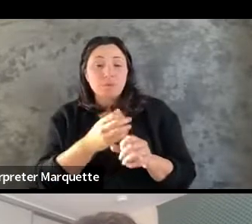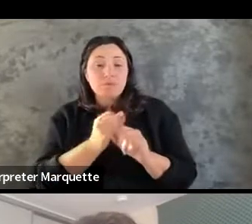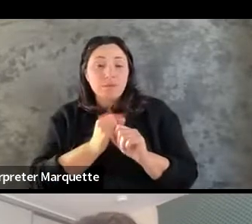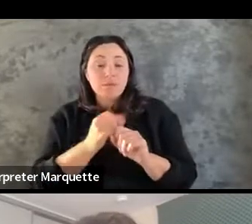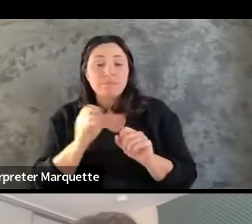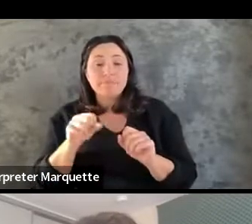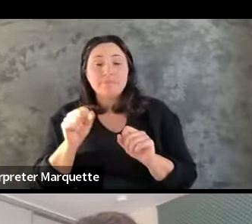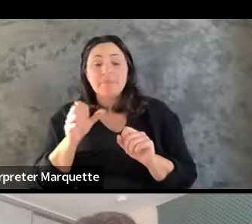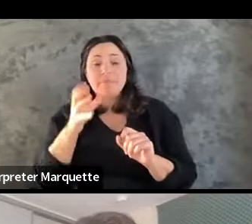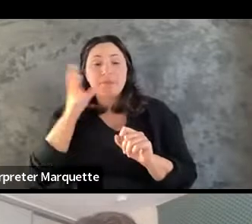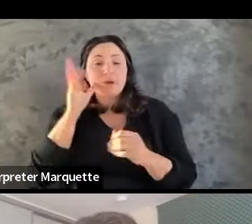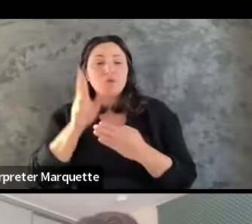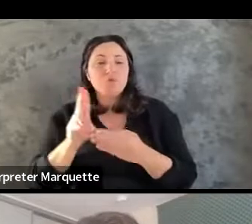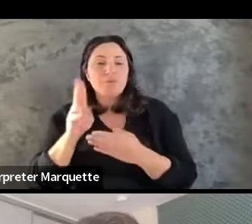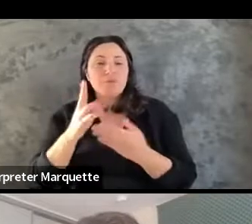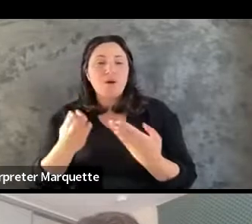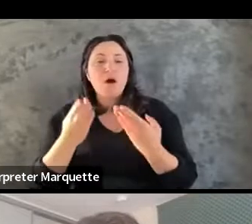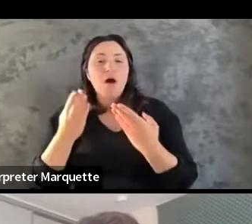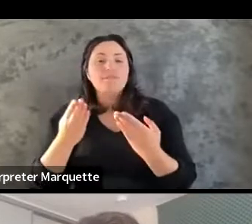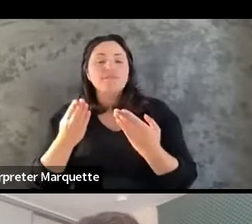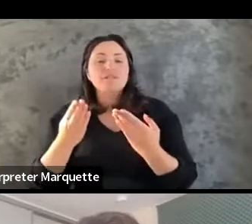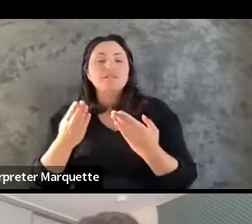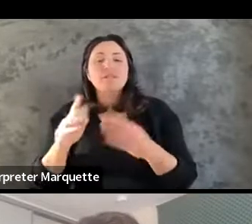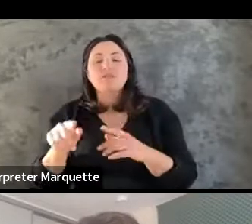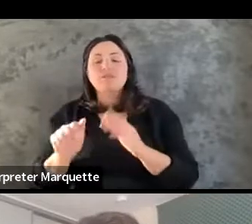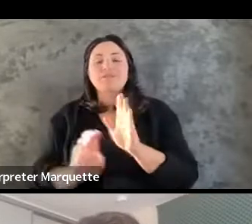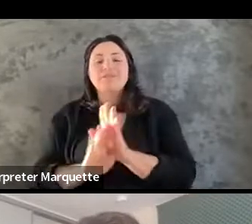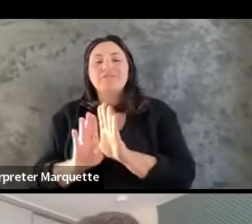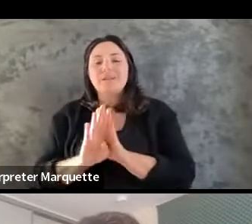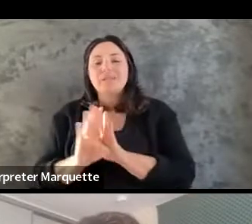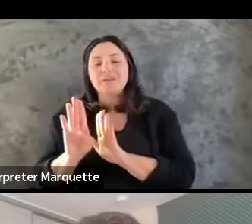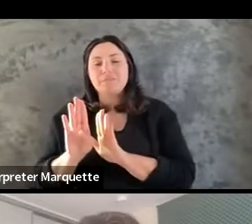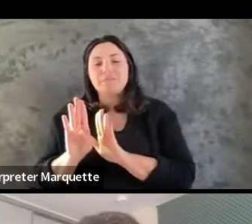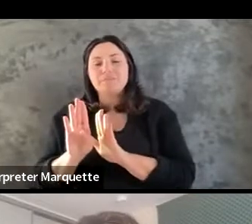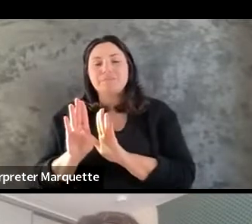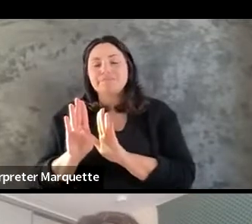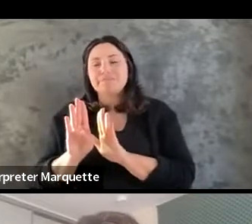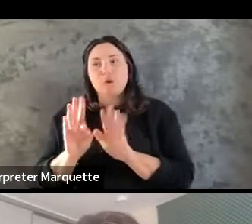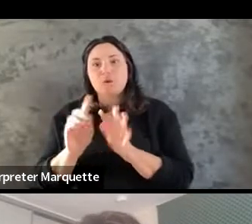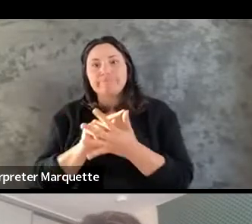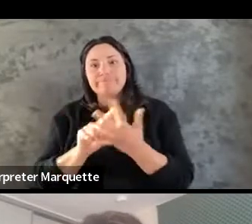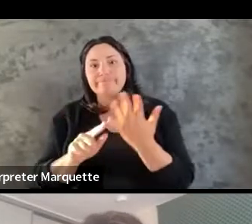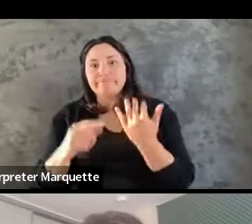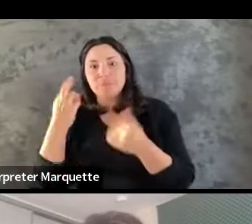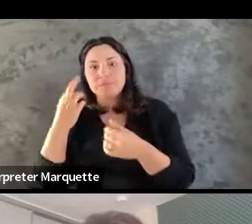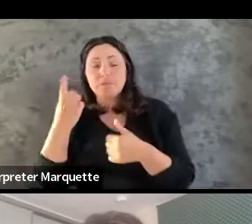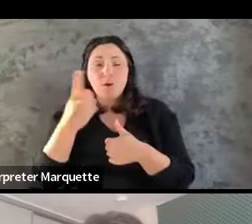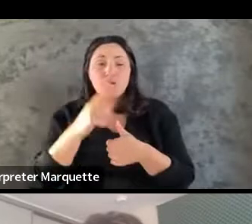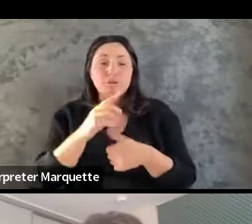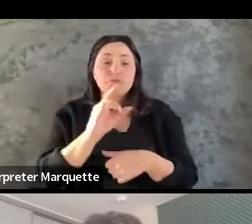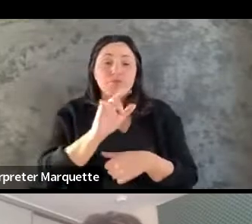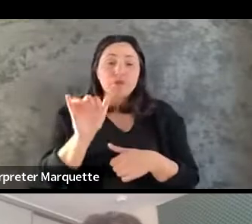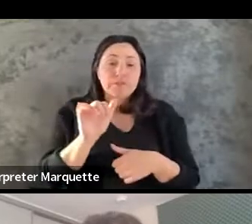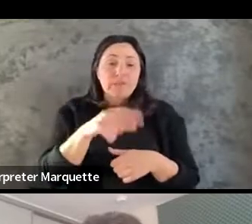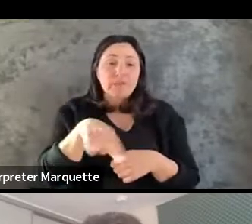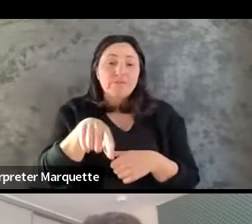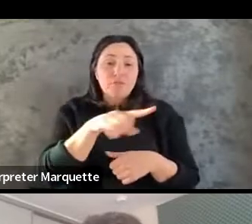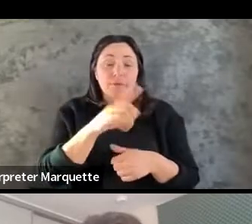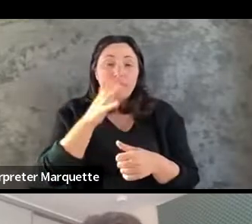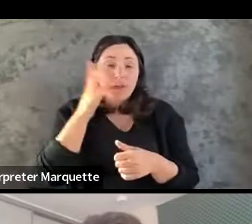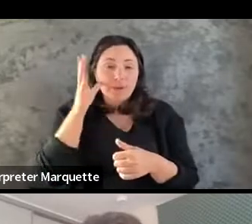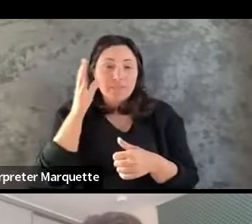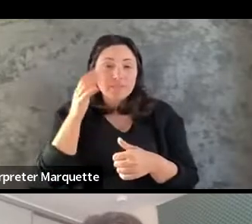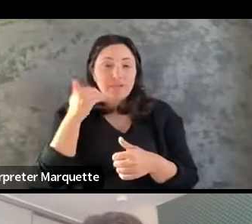for each year are developed based on a number of factors, one being a survey of parents. I know there was